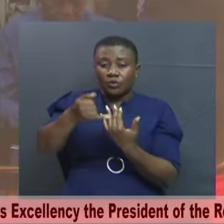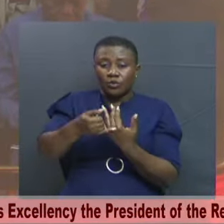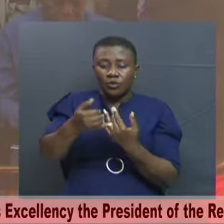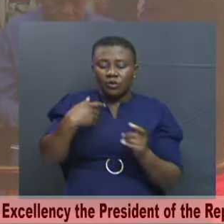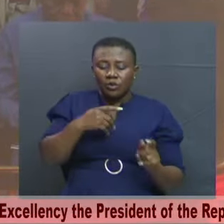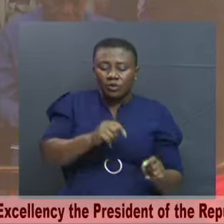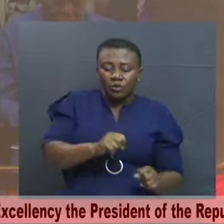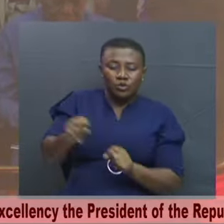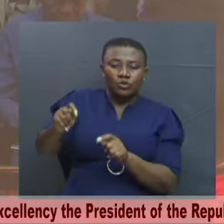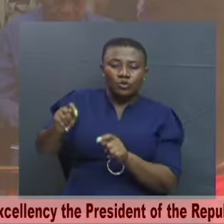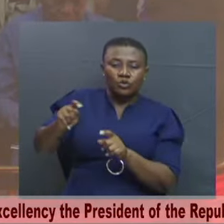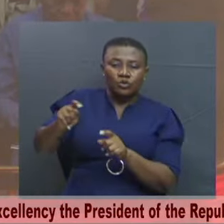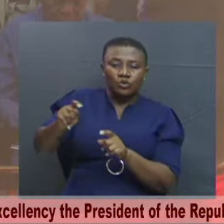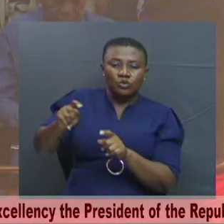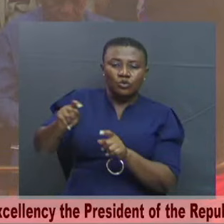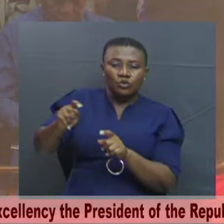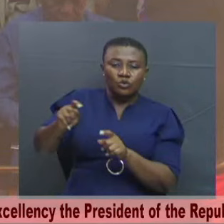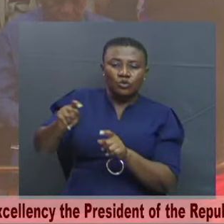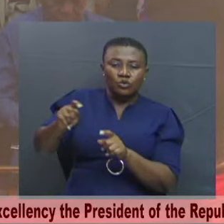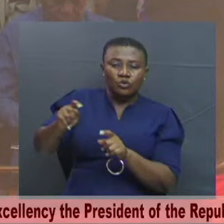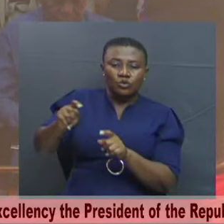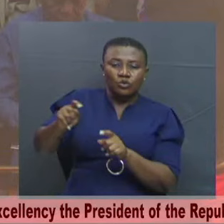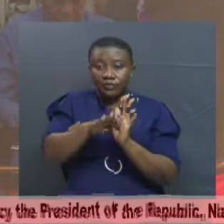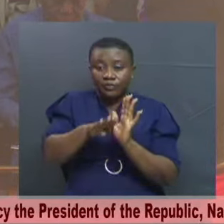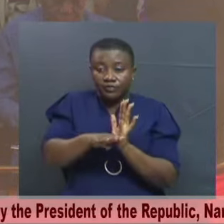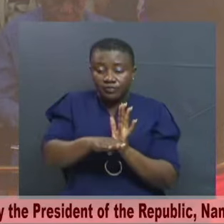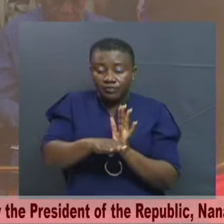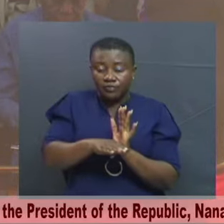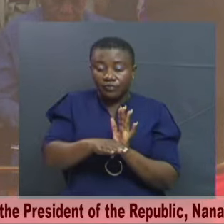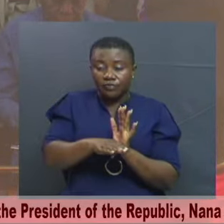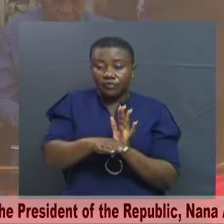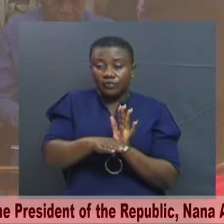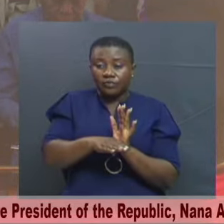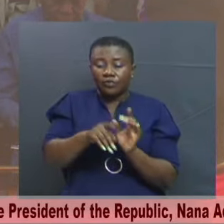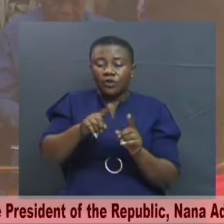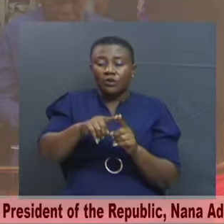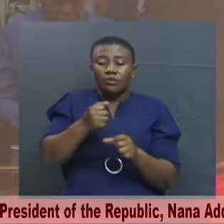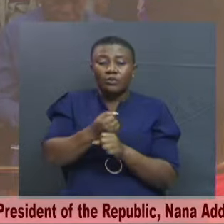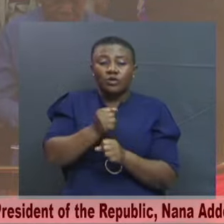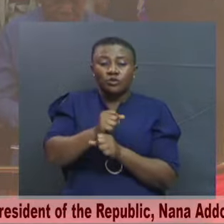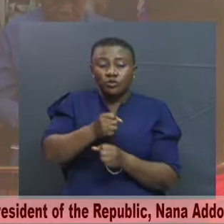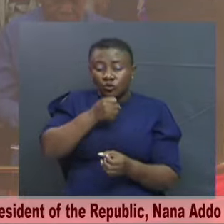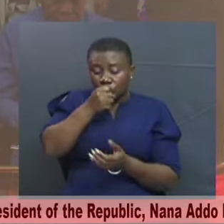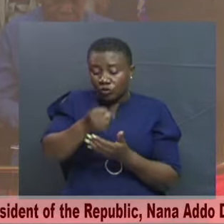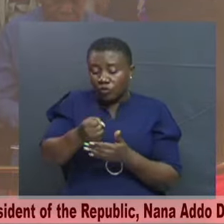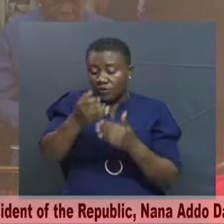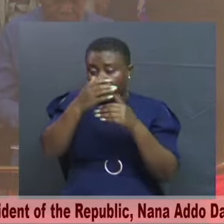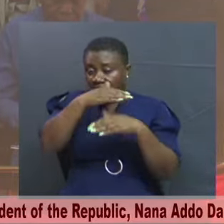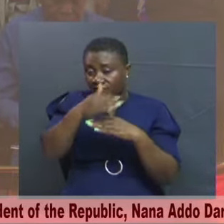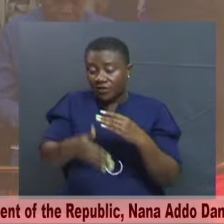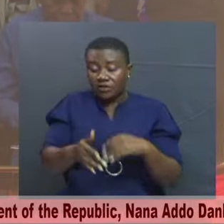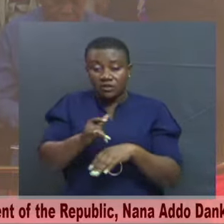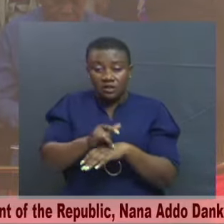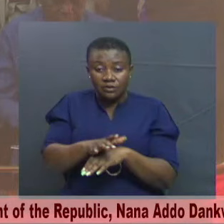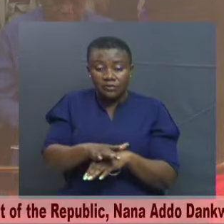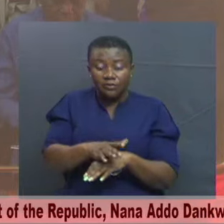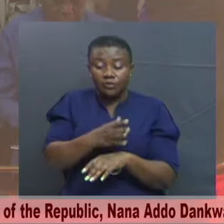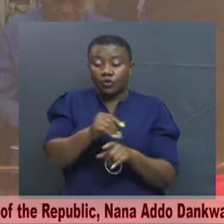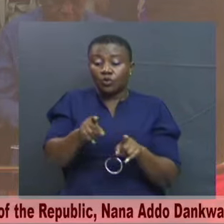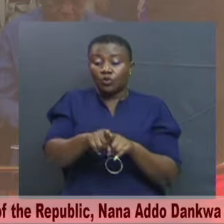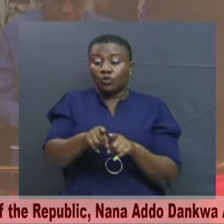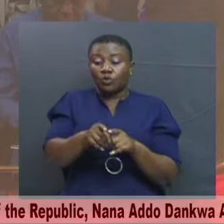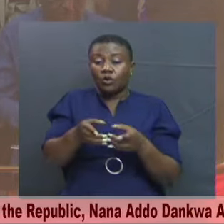the Gog budget with the same fiscal space to ensure their completion this will enable the